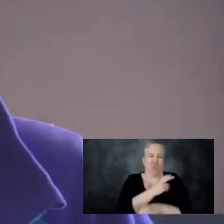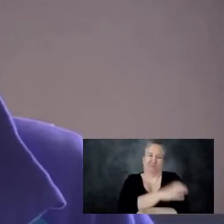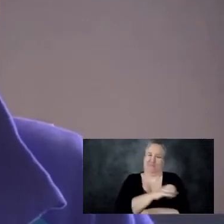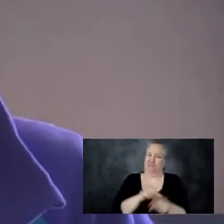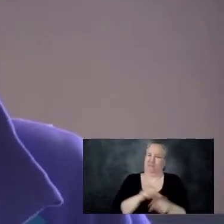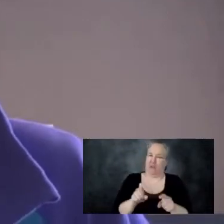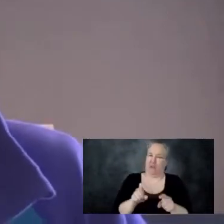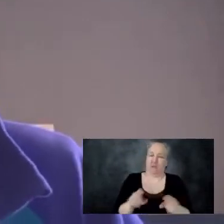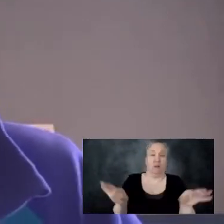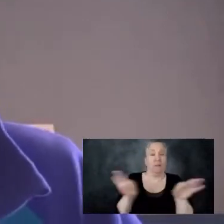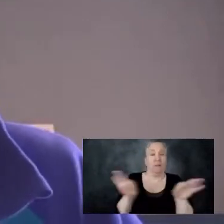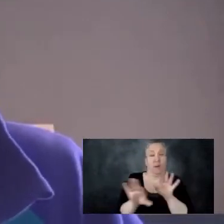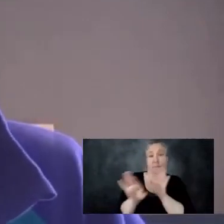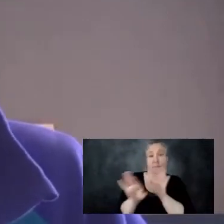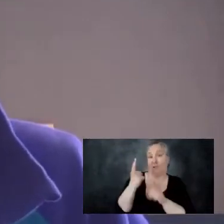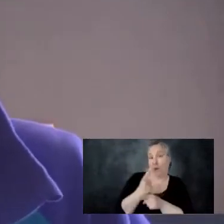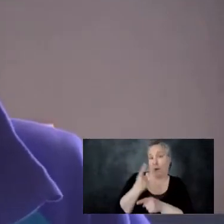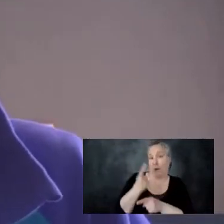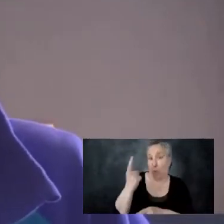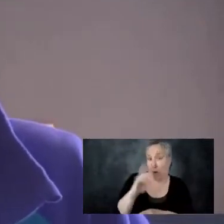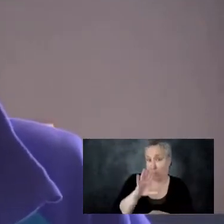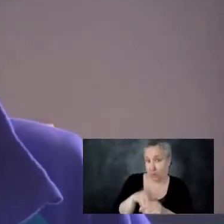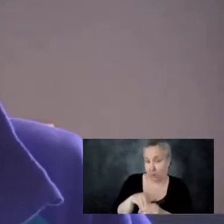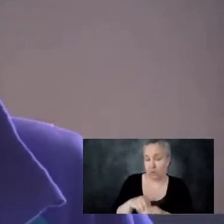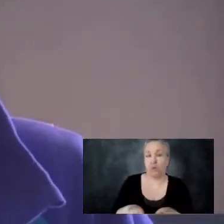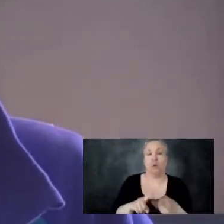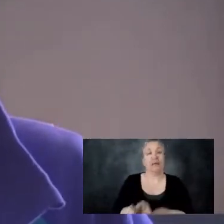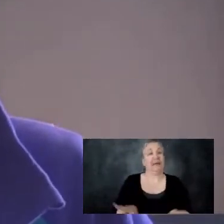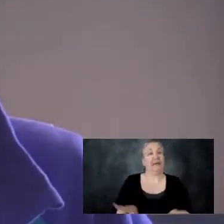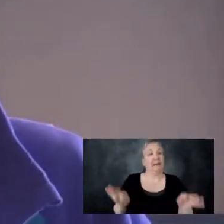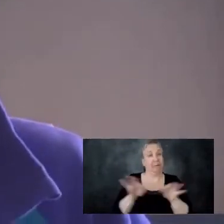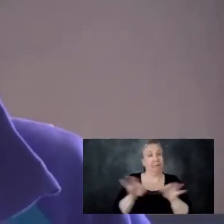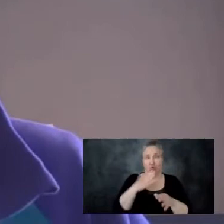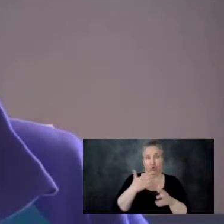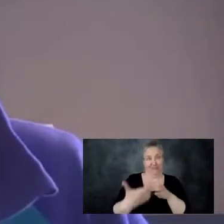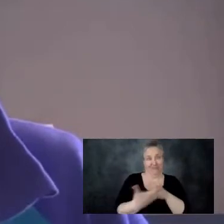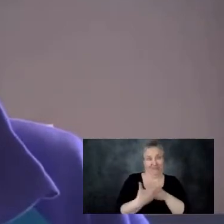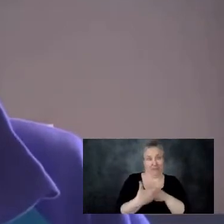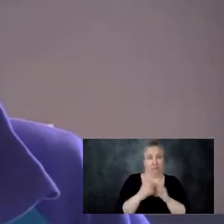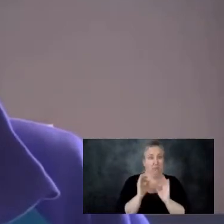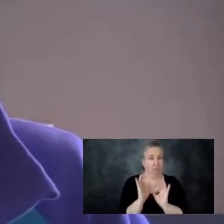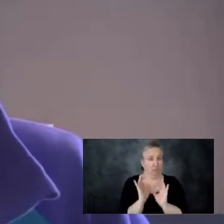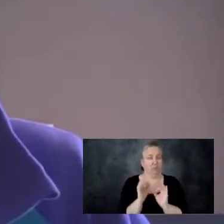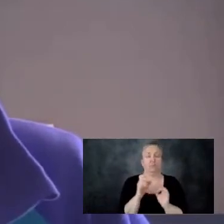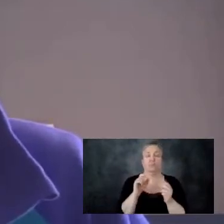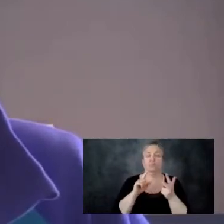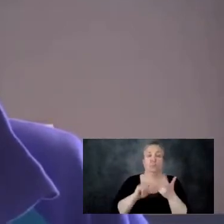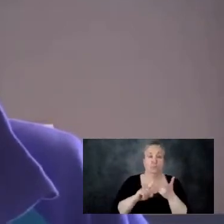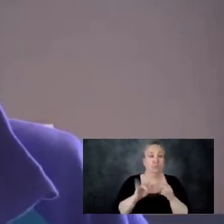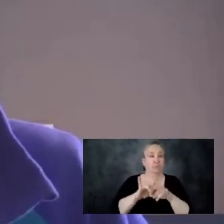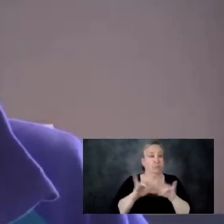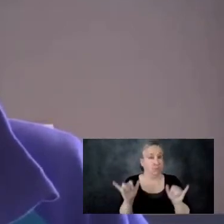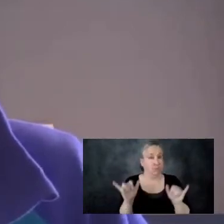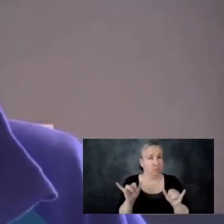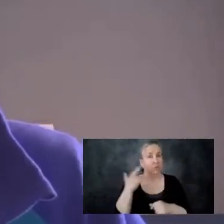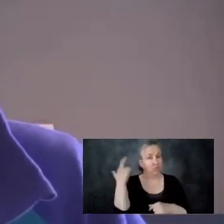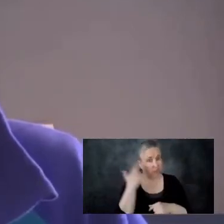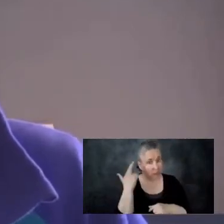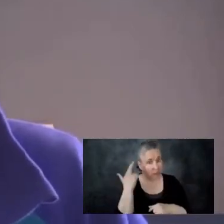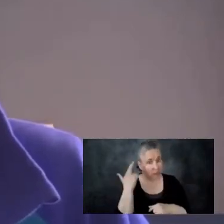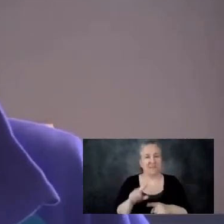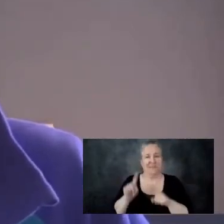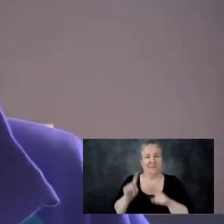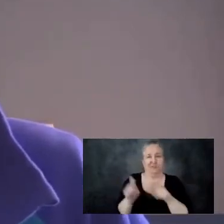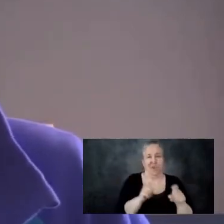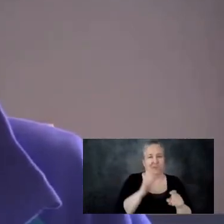right trials. It's very important that the trial is the right one for us, but it's also very important to realize that these trials are going